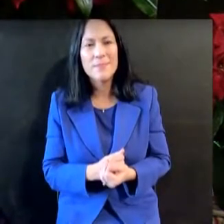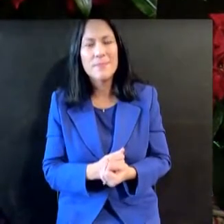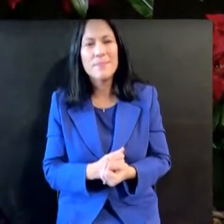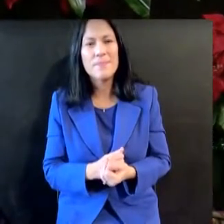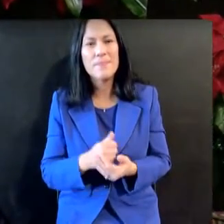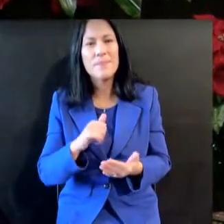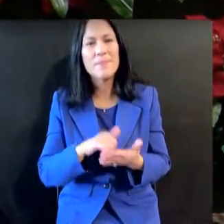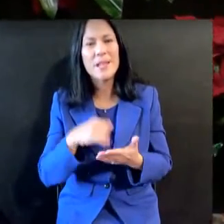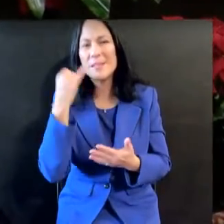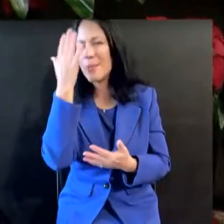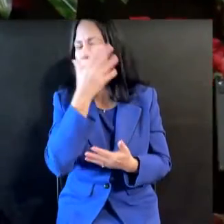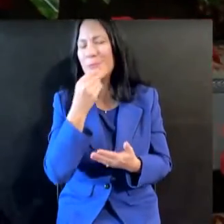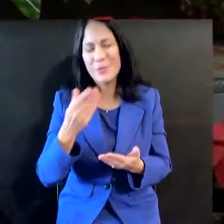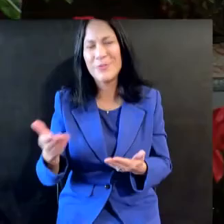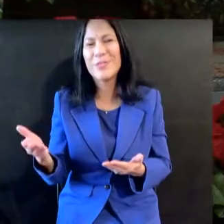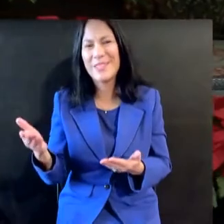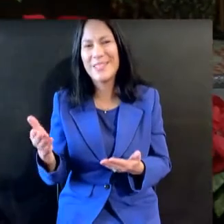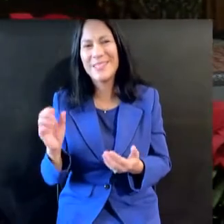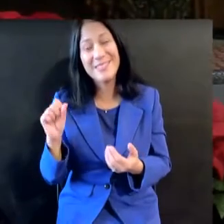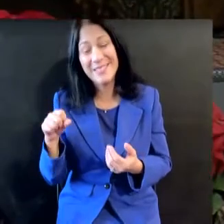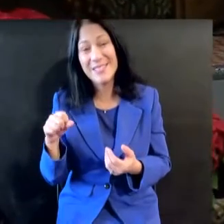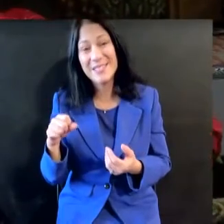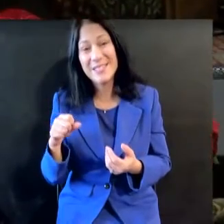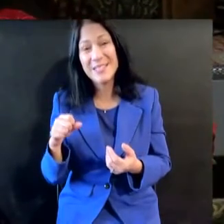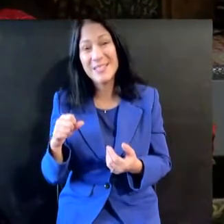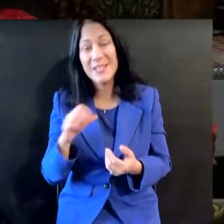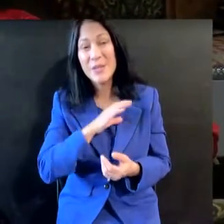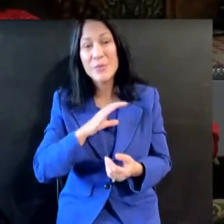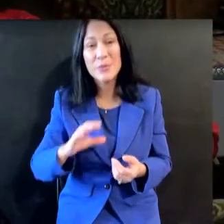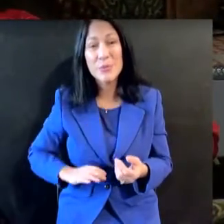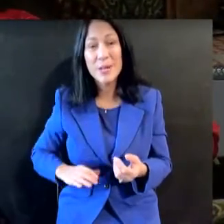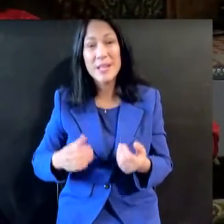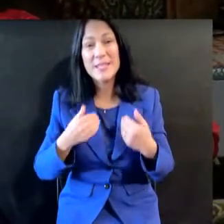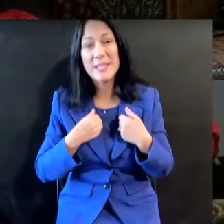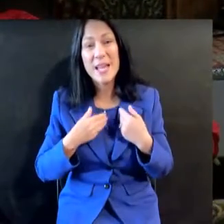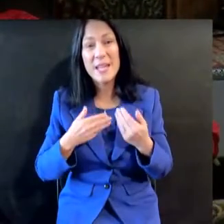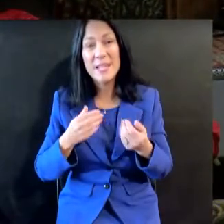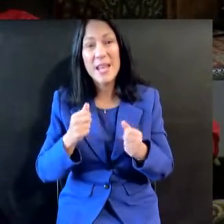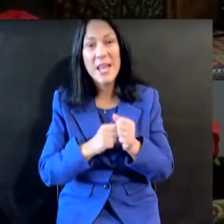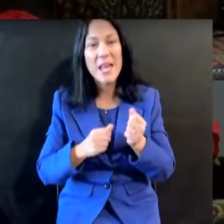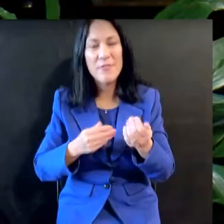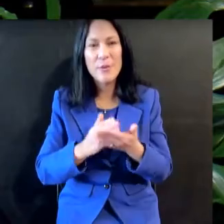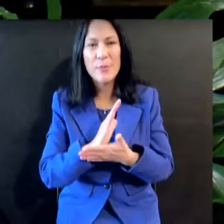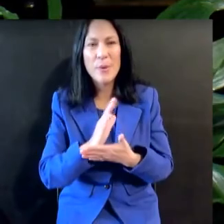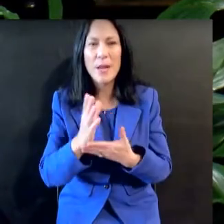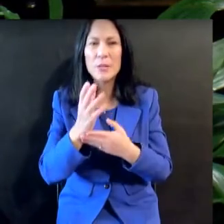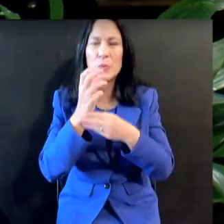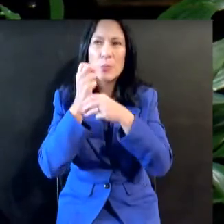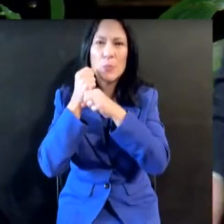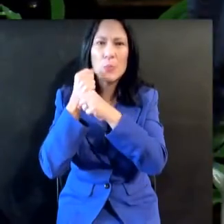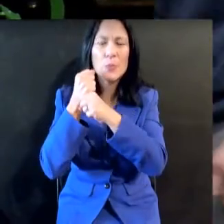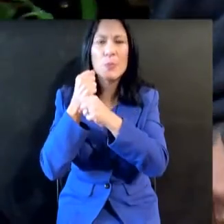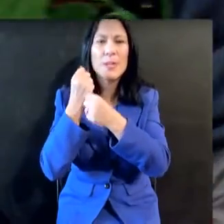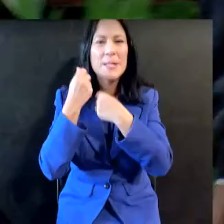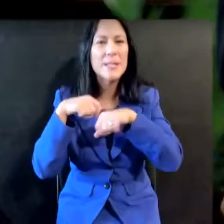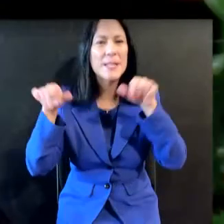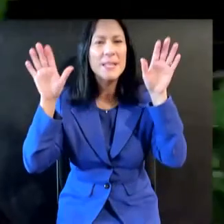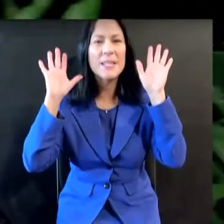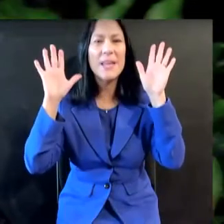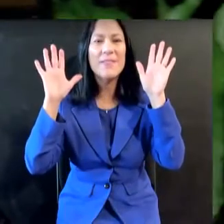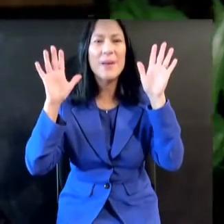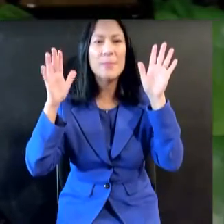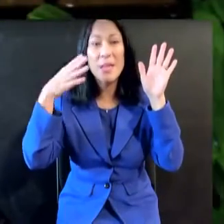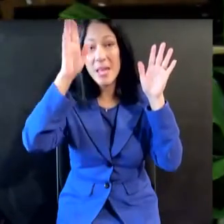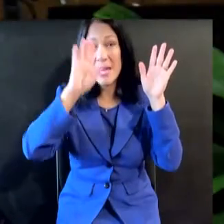That's a beautiful thing, isn't it? What Christ had every right to cling to, he released in his humility, and God gives it back to